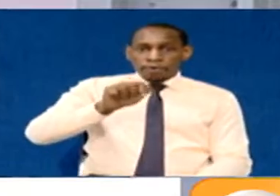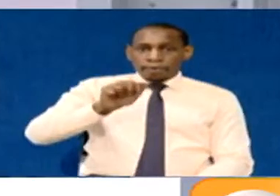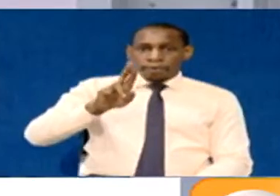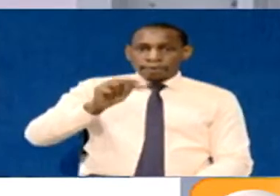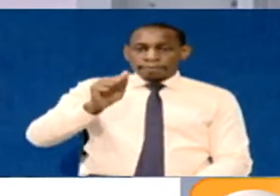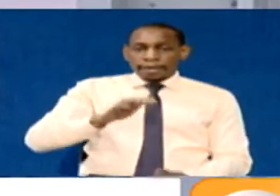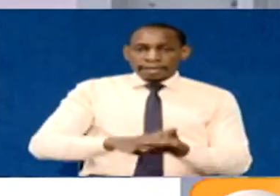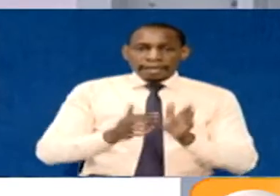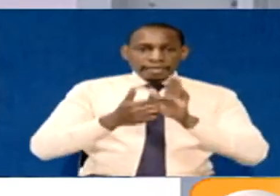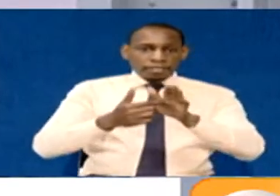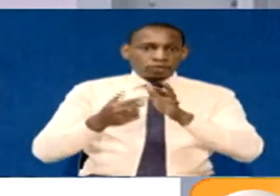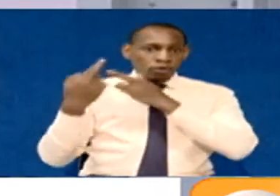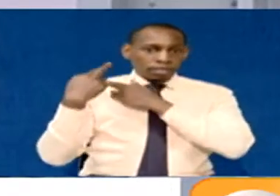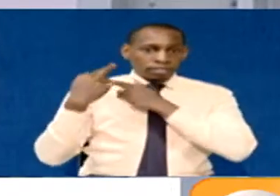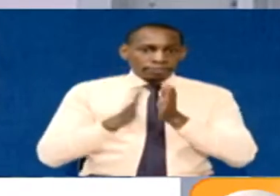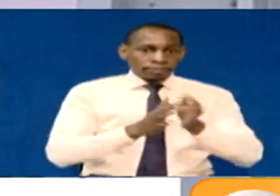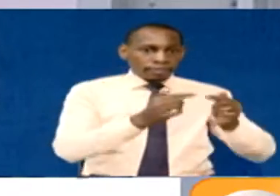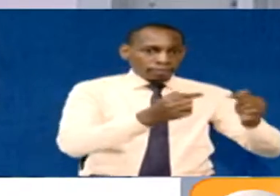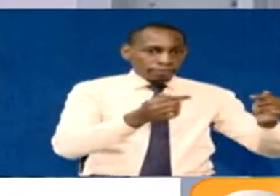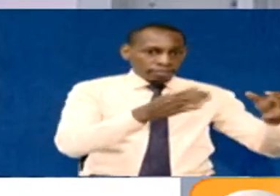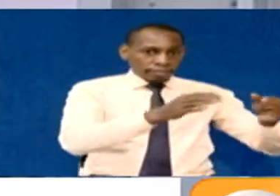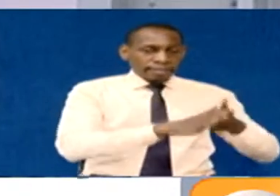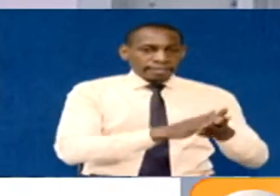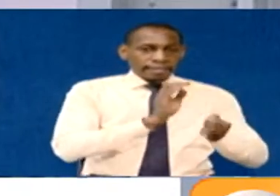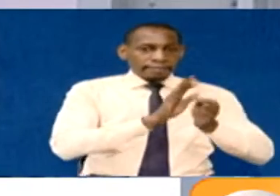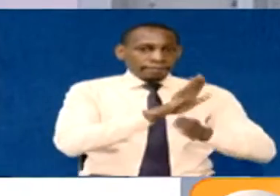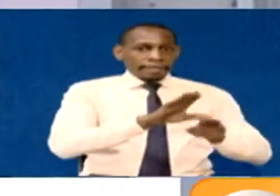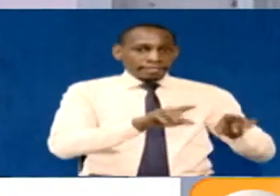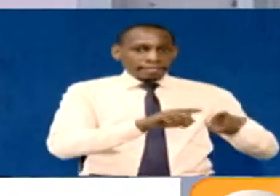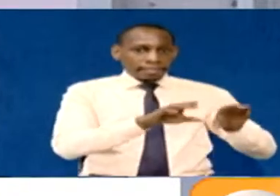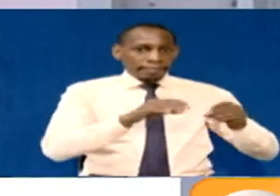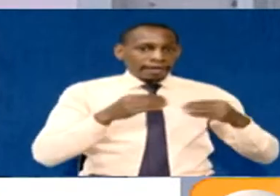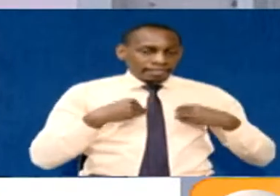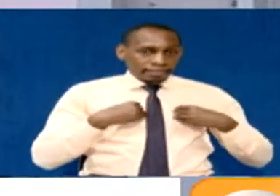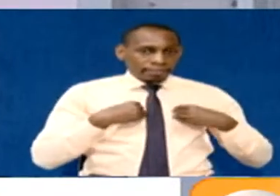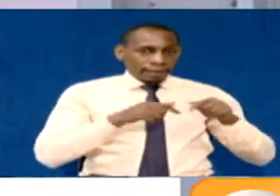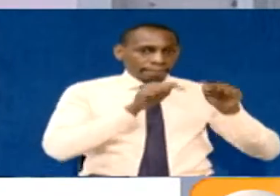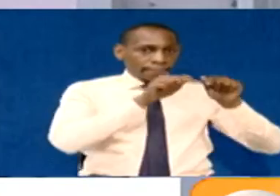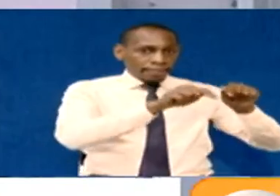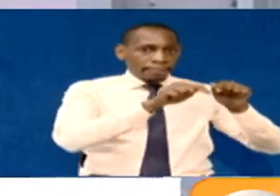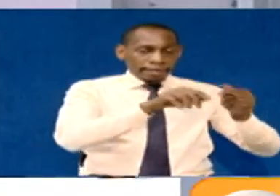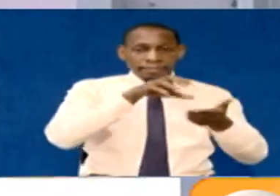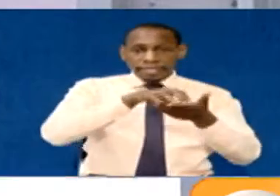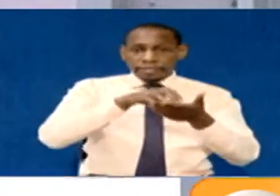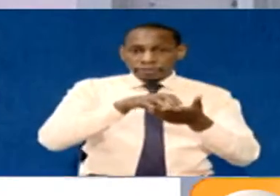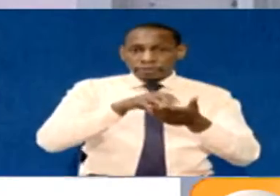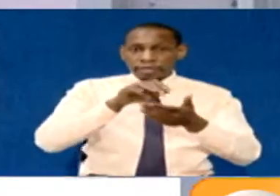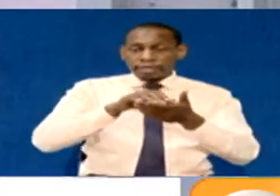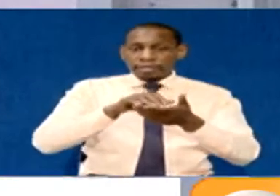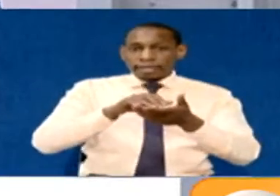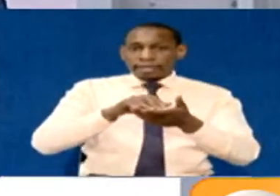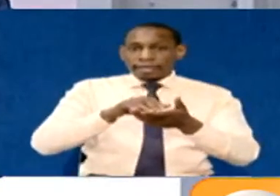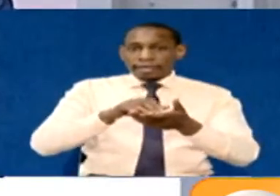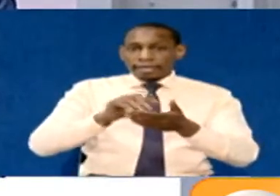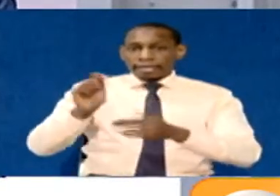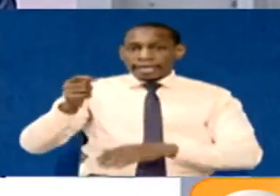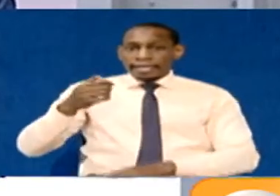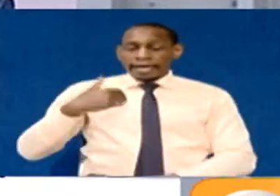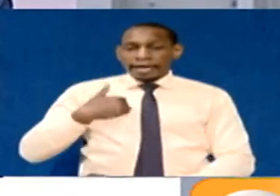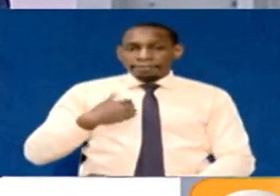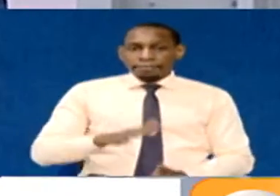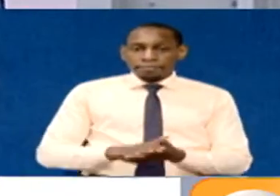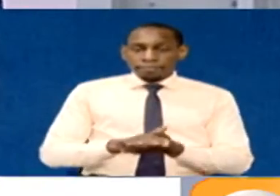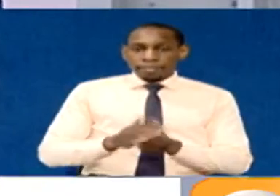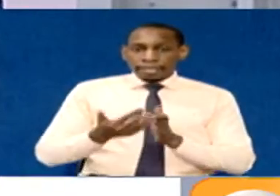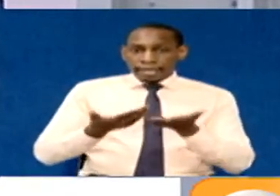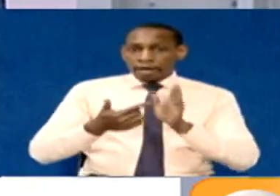of the opposition and whether they should also take their fair share of blame for the situation we find ourselves in the country. I'd like us to listen